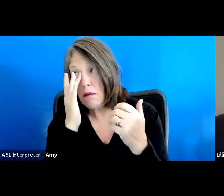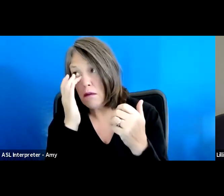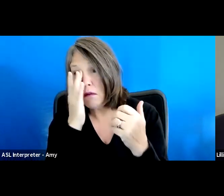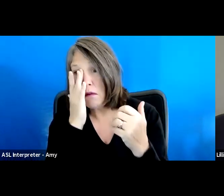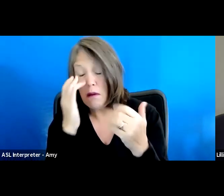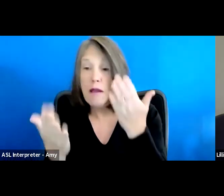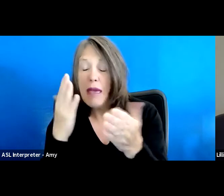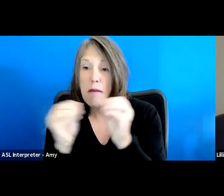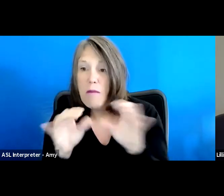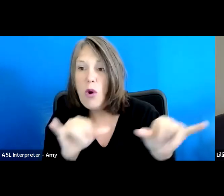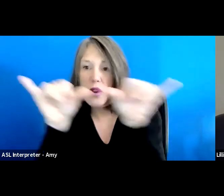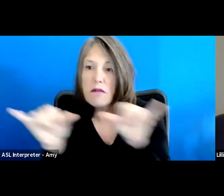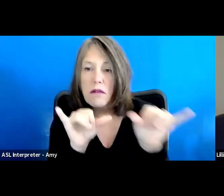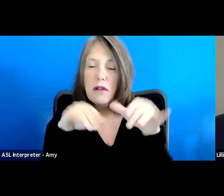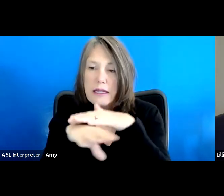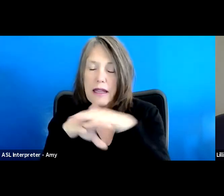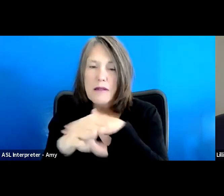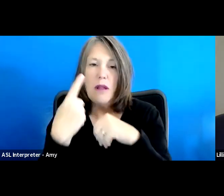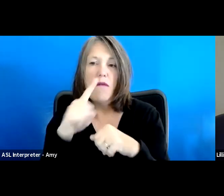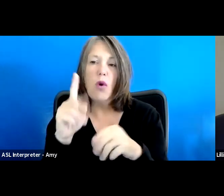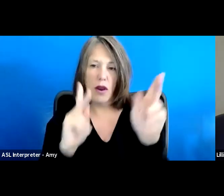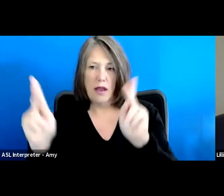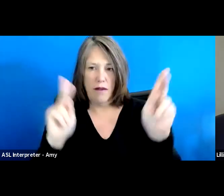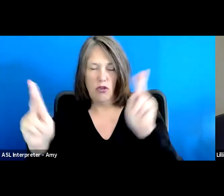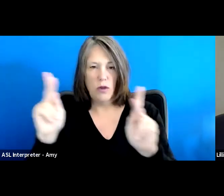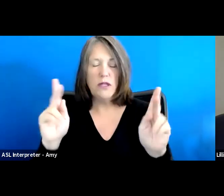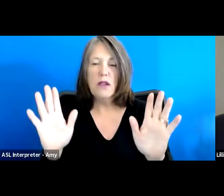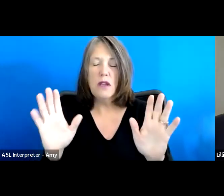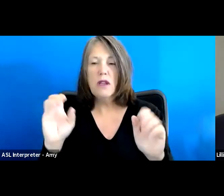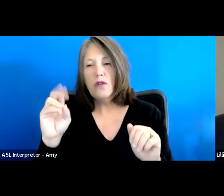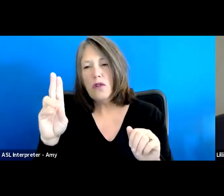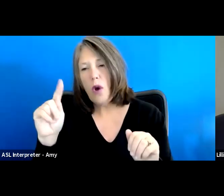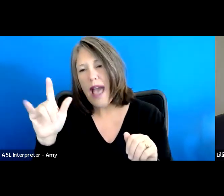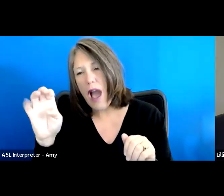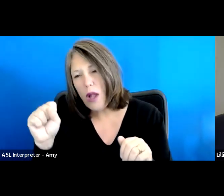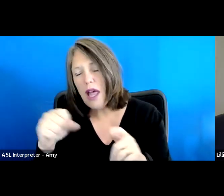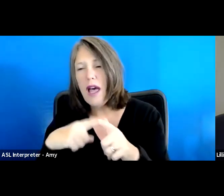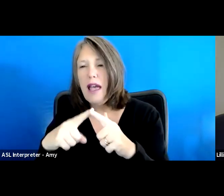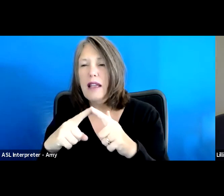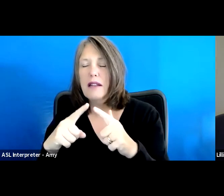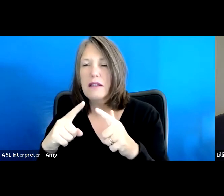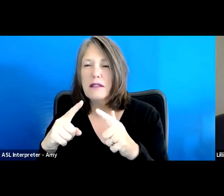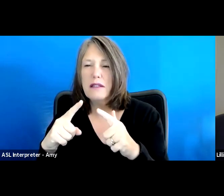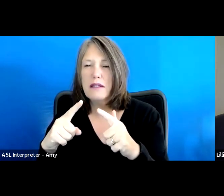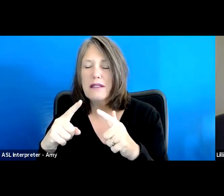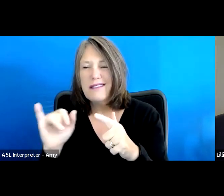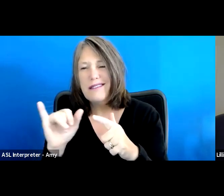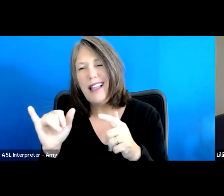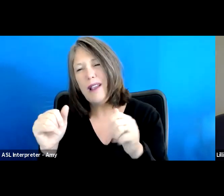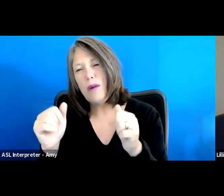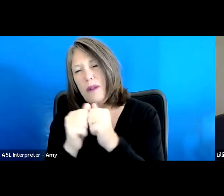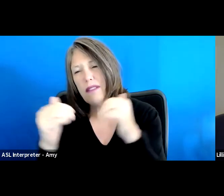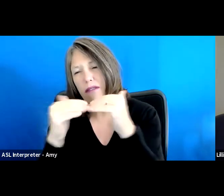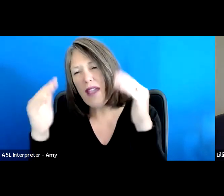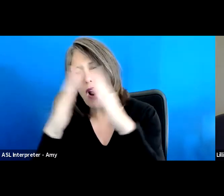more universally accessible for individuals. So outlines, things outlined such as in like the Fair Housing Act or